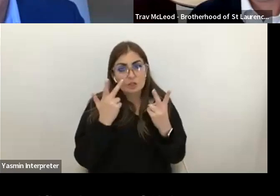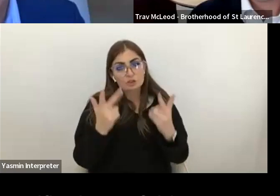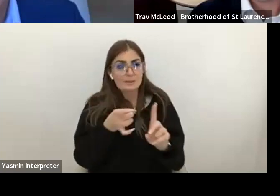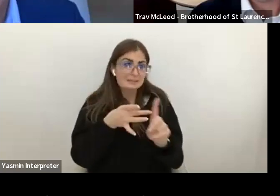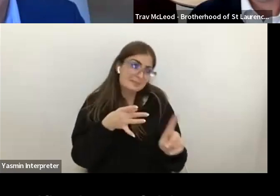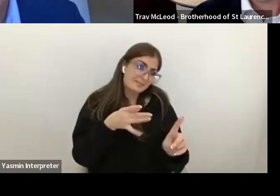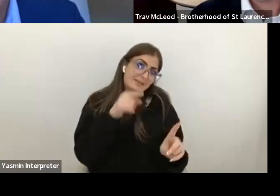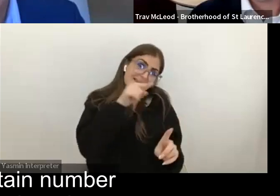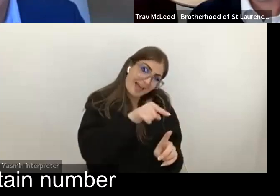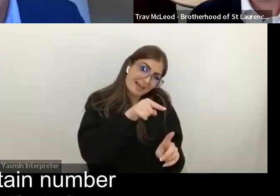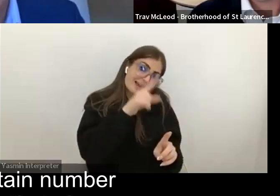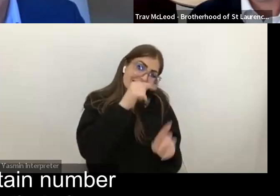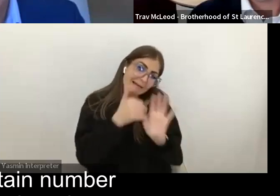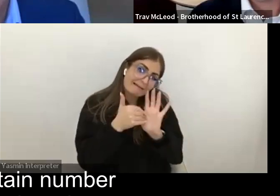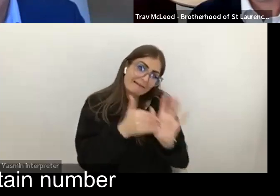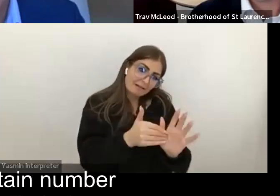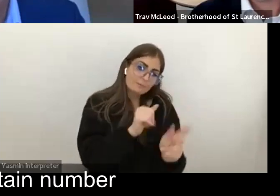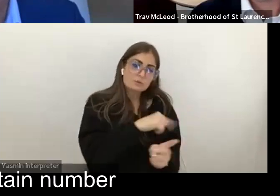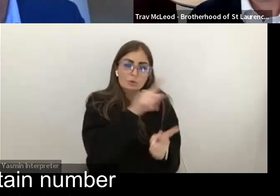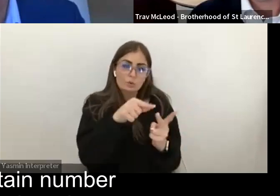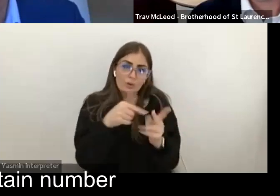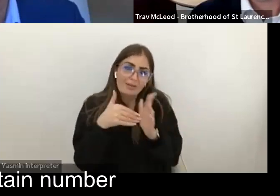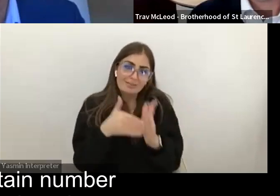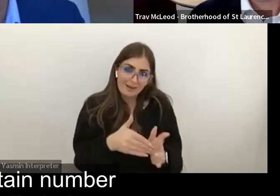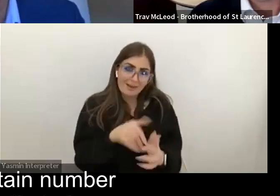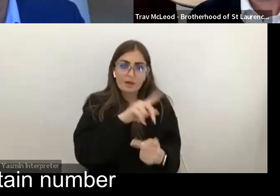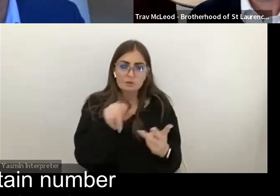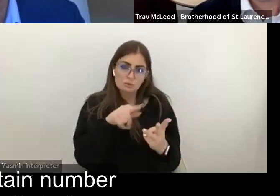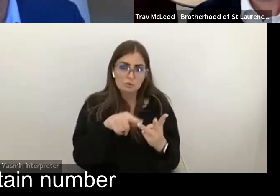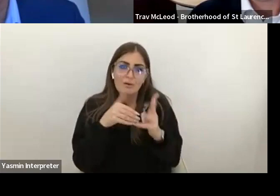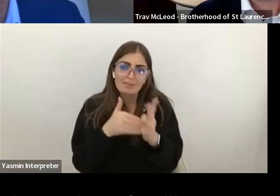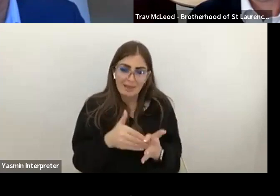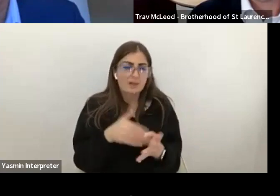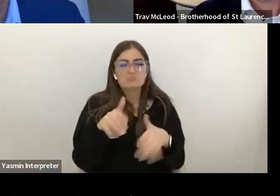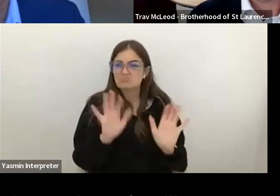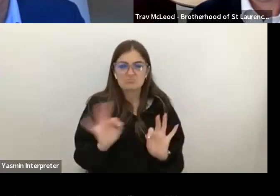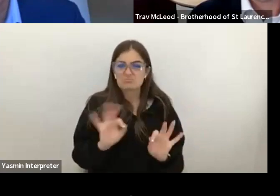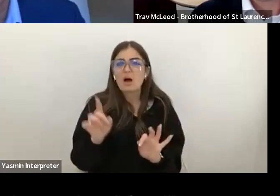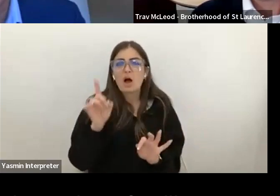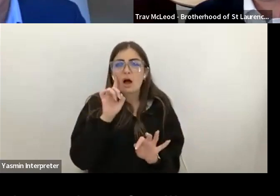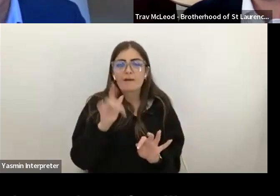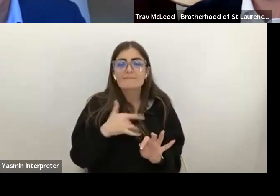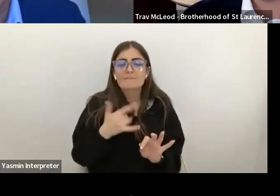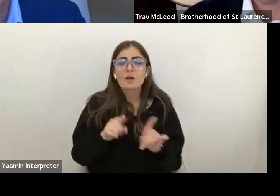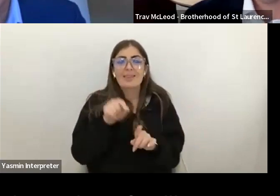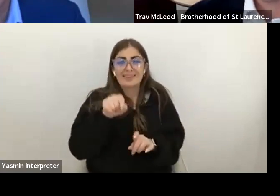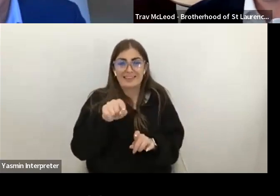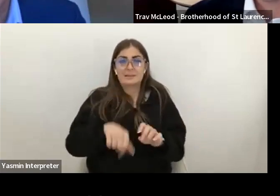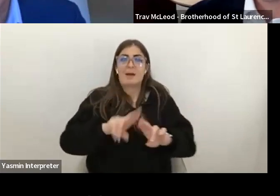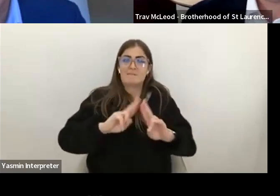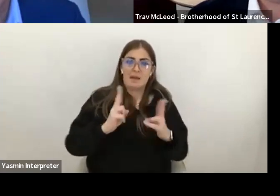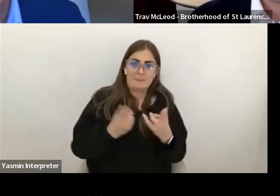specific dose of this yields a certain number of points in that plan, because we're talking here about